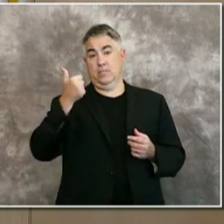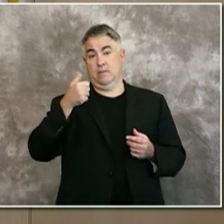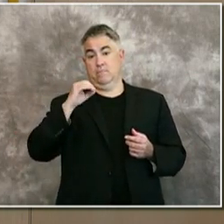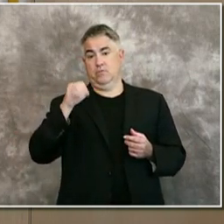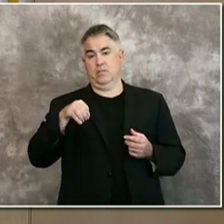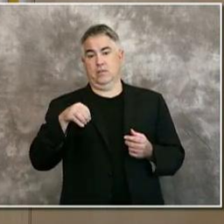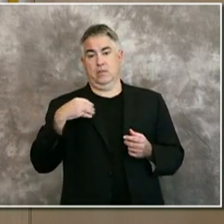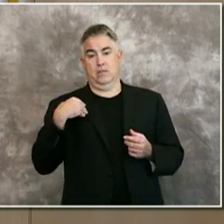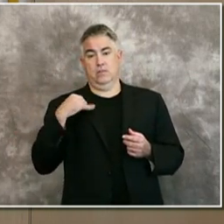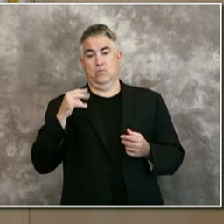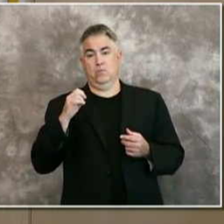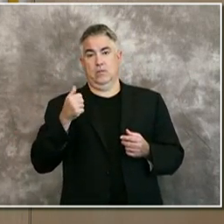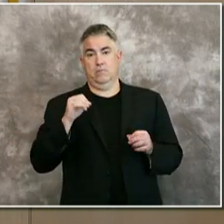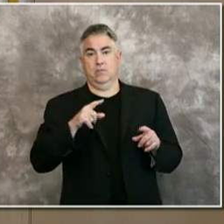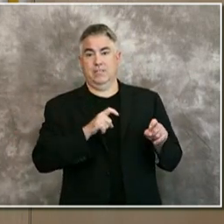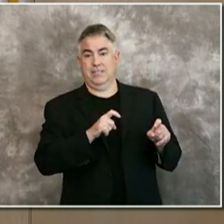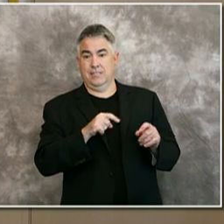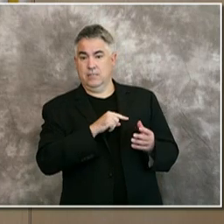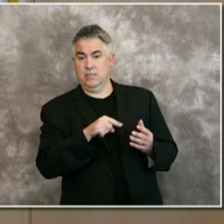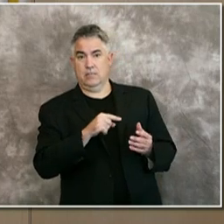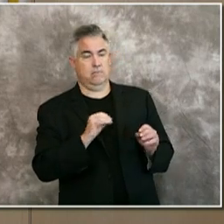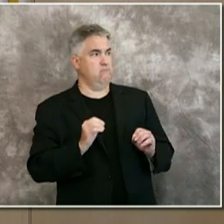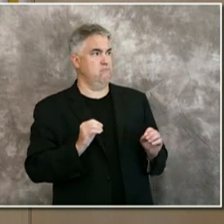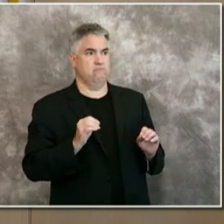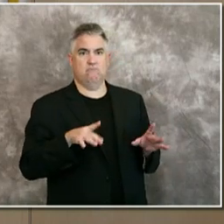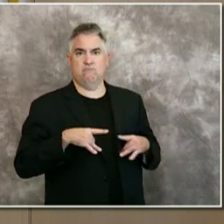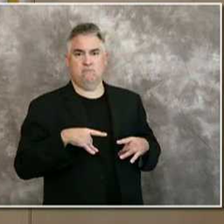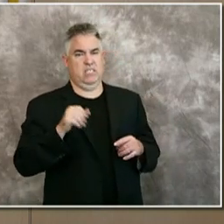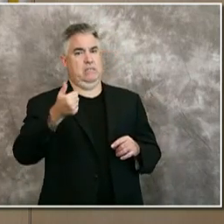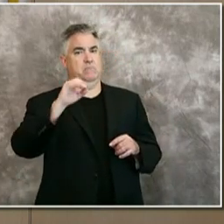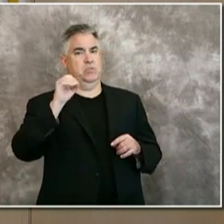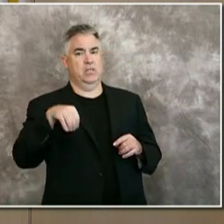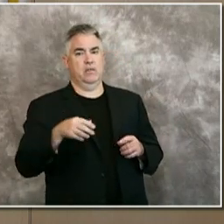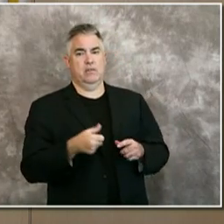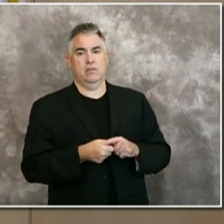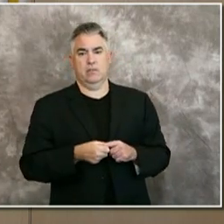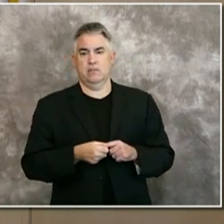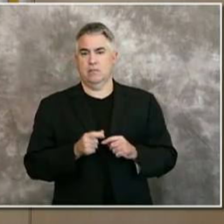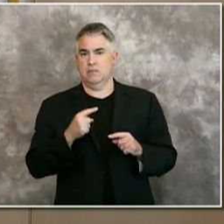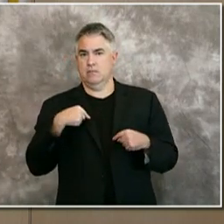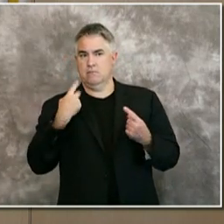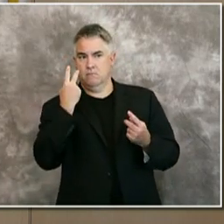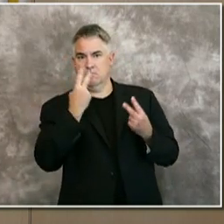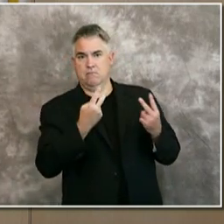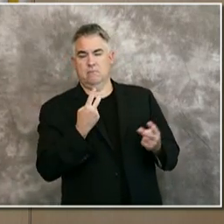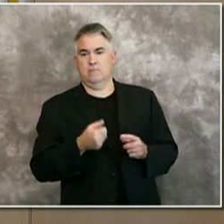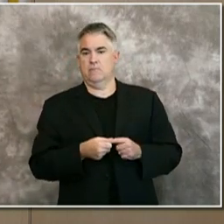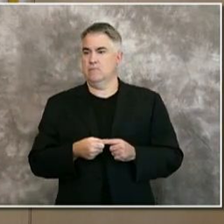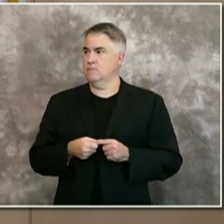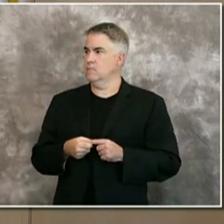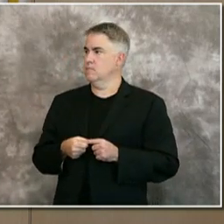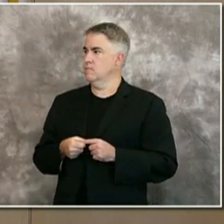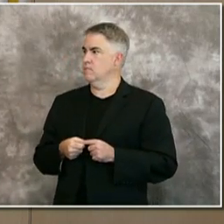tested were asymptomatic. So that's what we've seen here in San Diego.